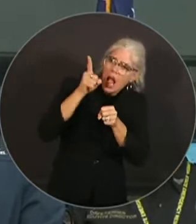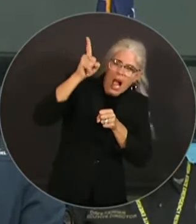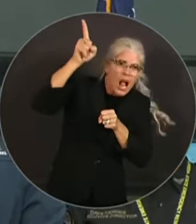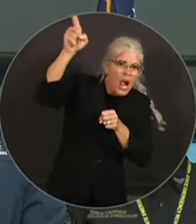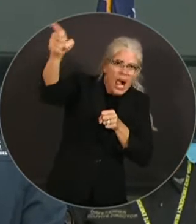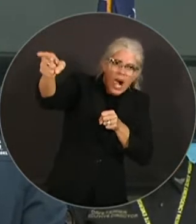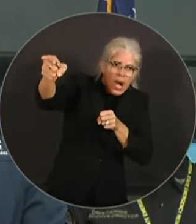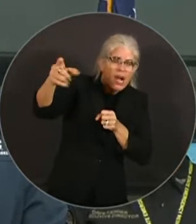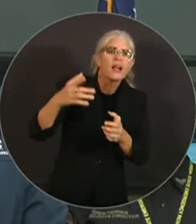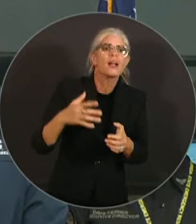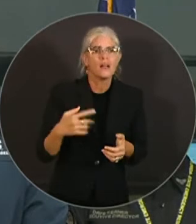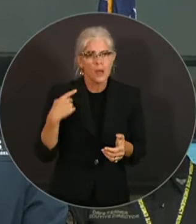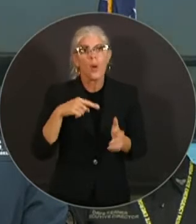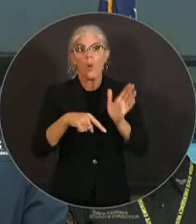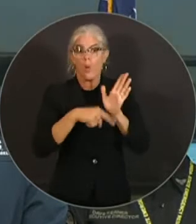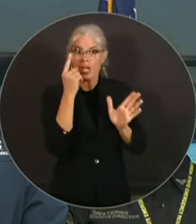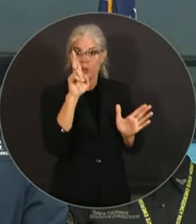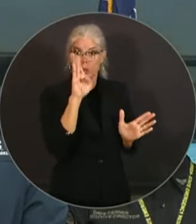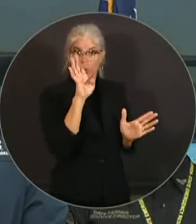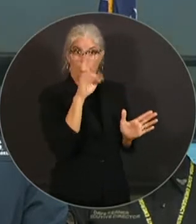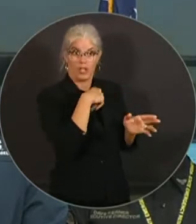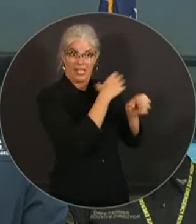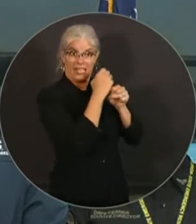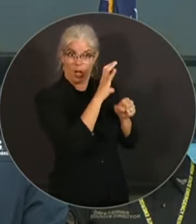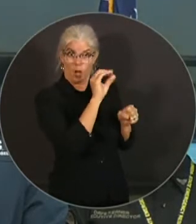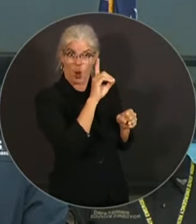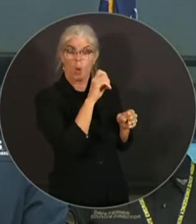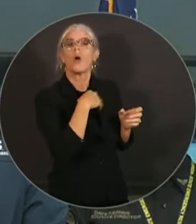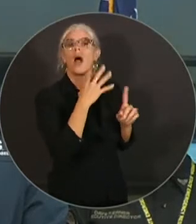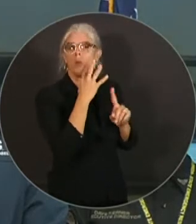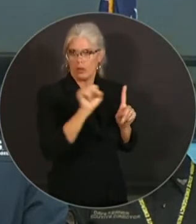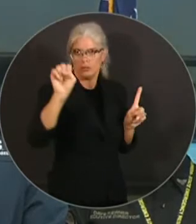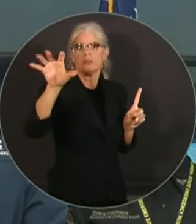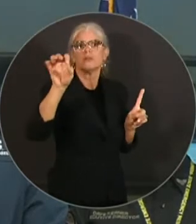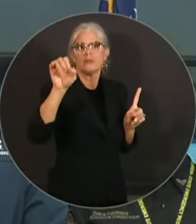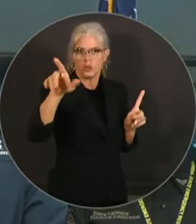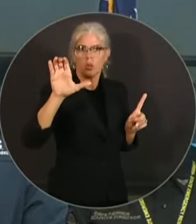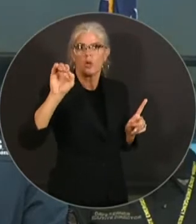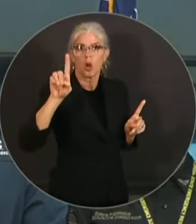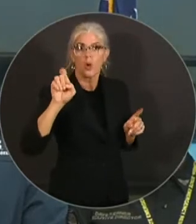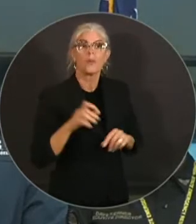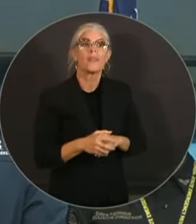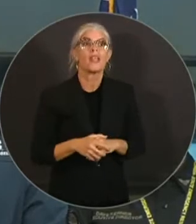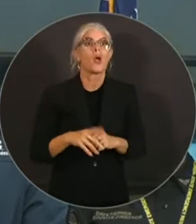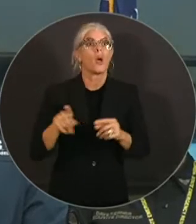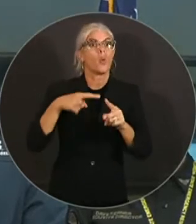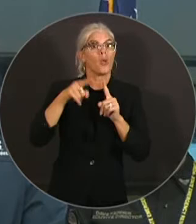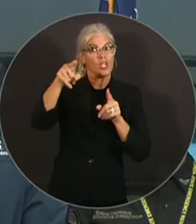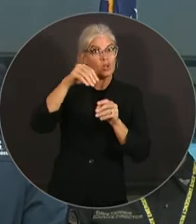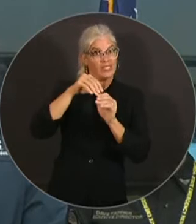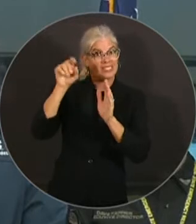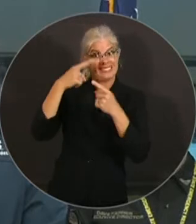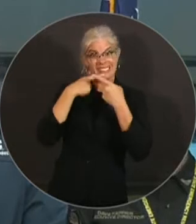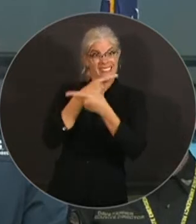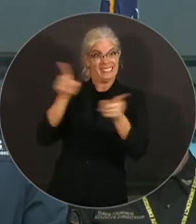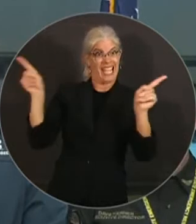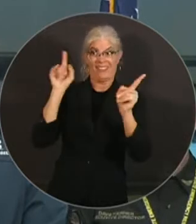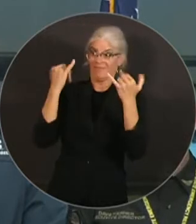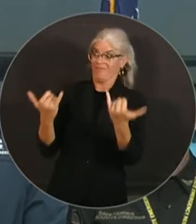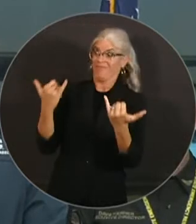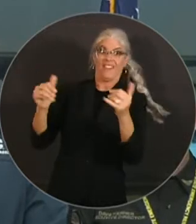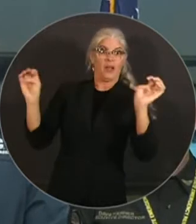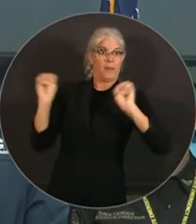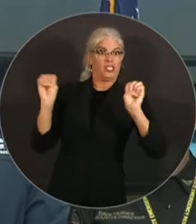the code, we will publicize for everybody for the Uber. When counties under a state of emergency, when they do evacuation orders and they open